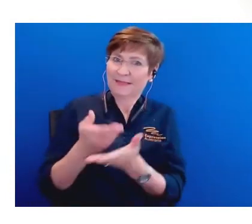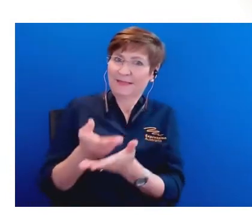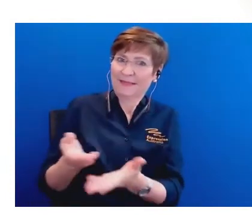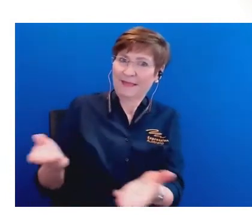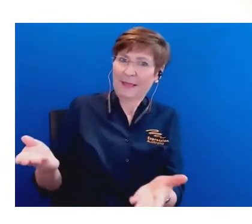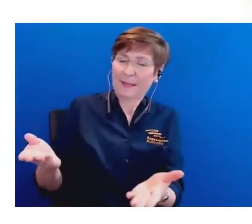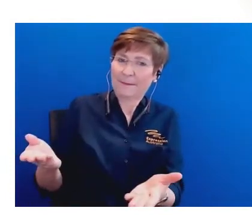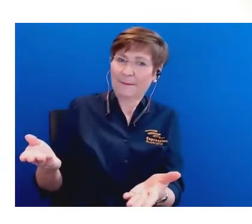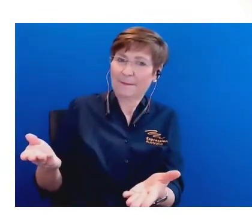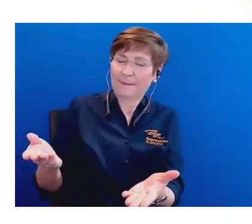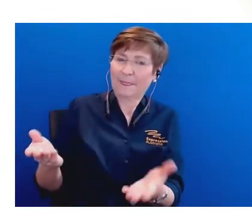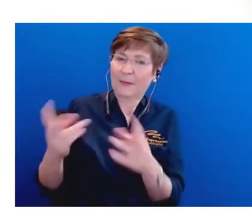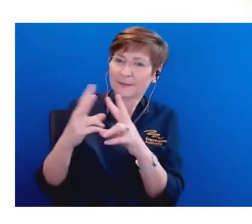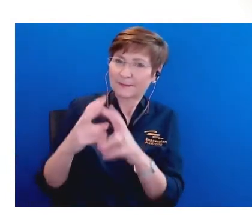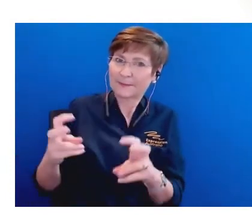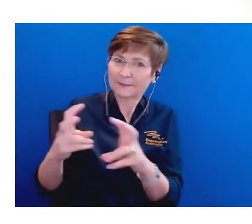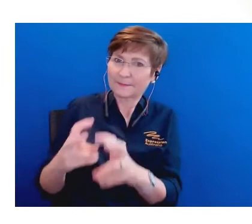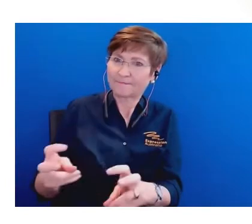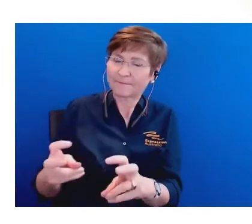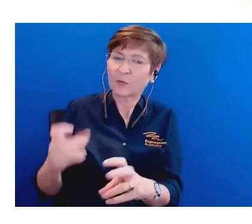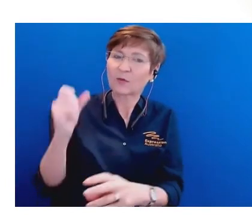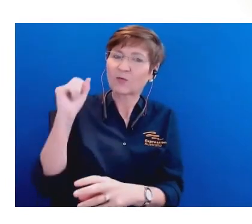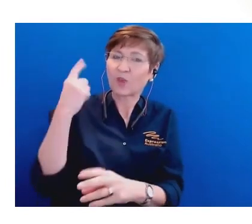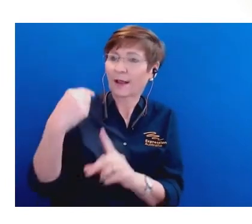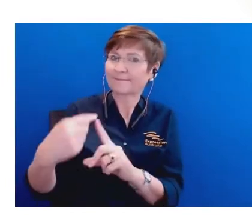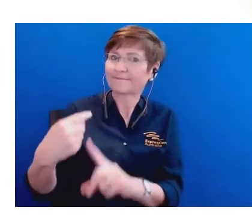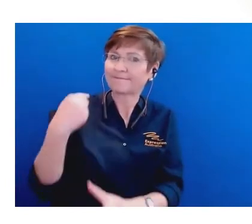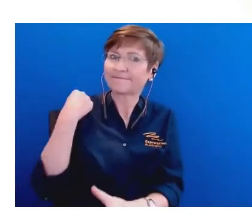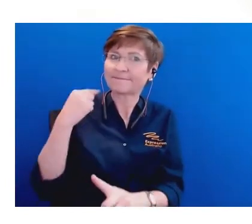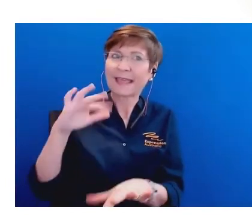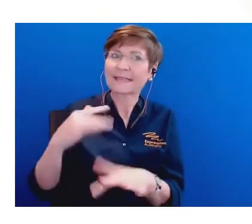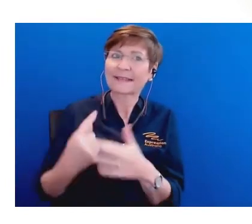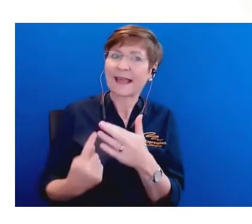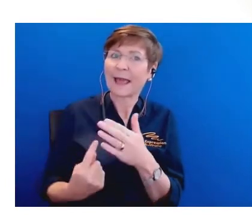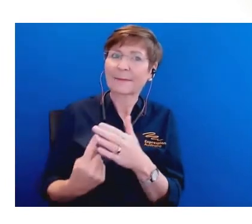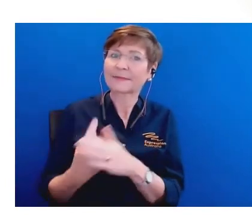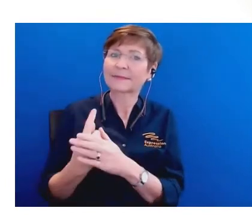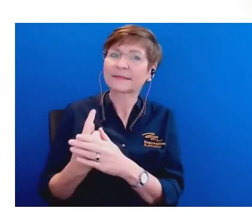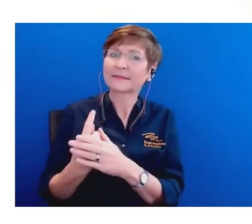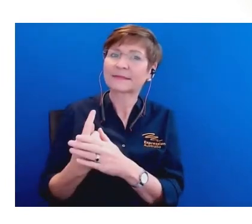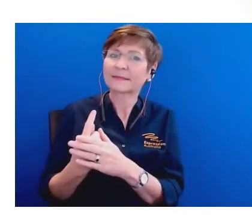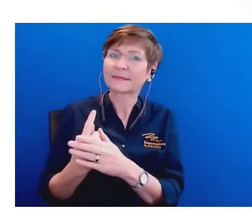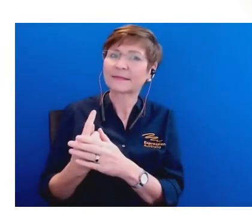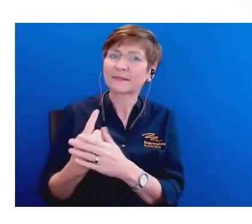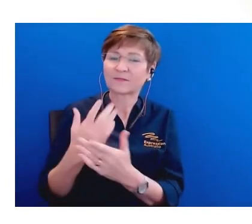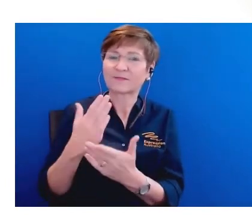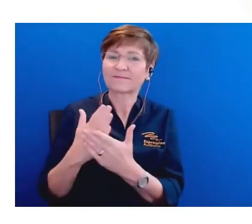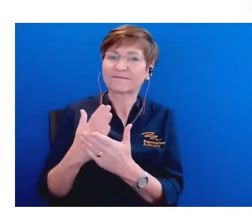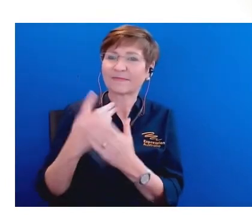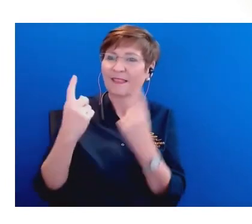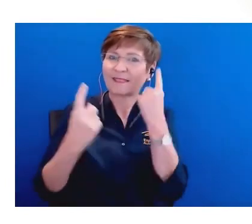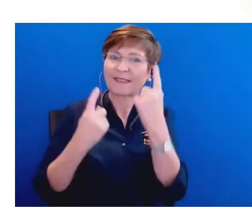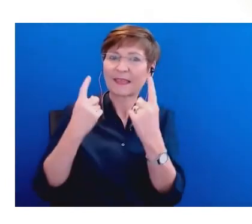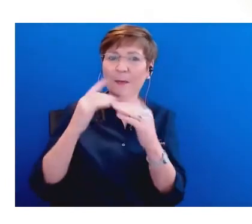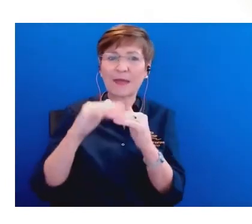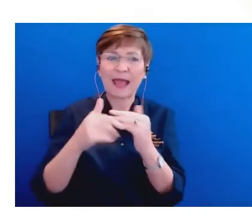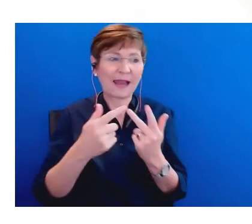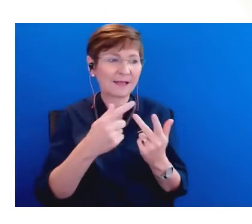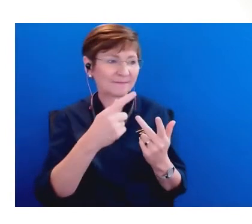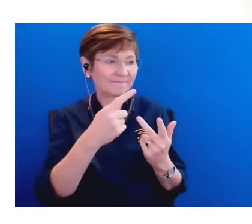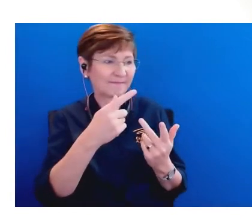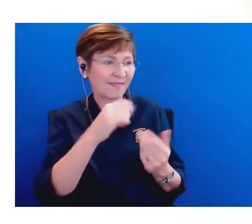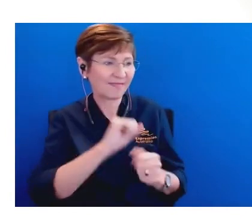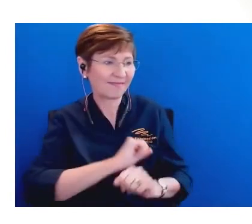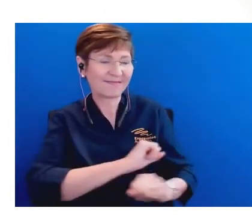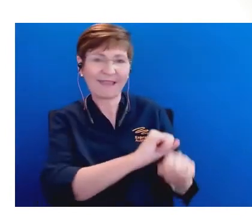territory that hasn't had so much attention in terms of contracting and the exercise of other legal rights by people with cognitive